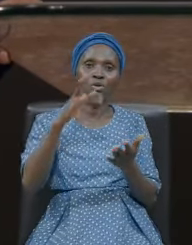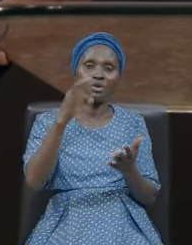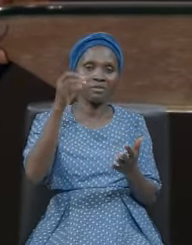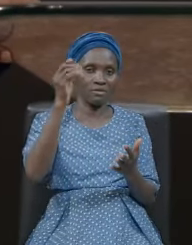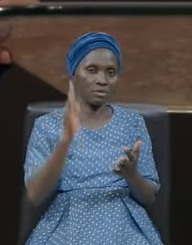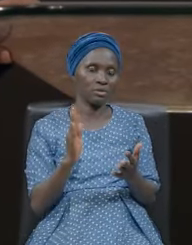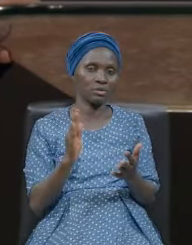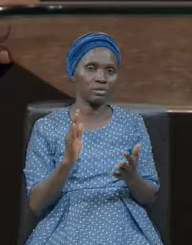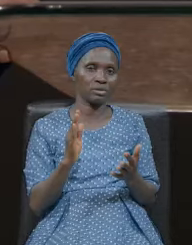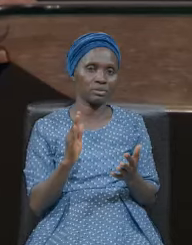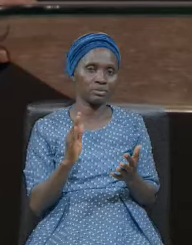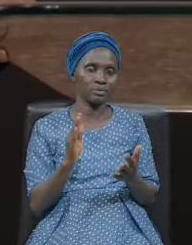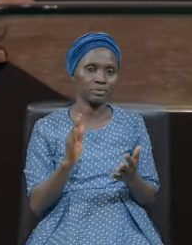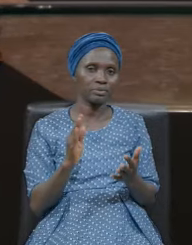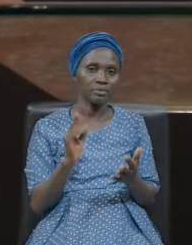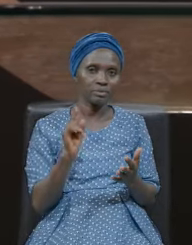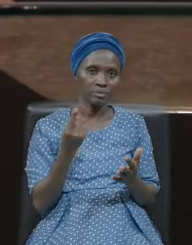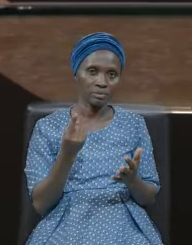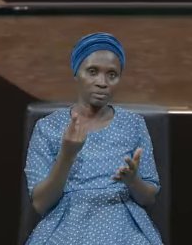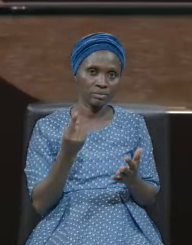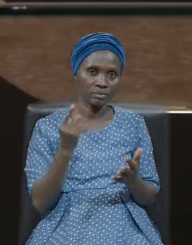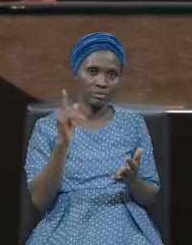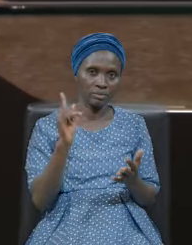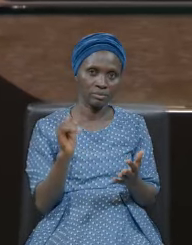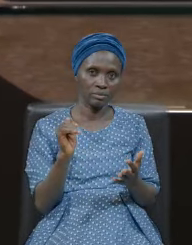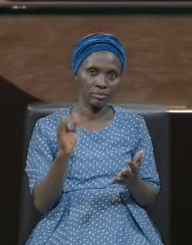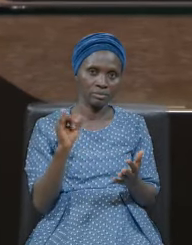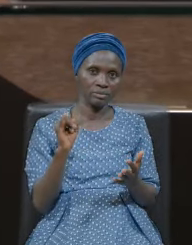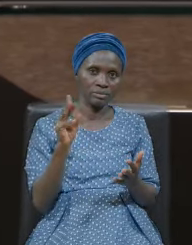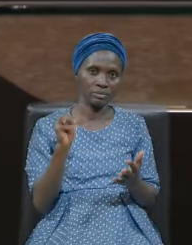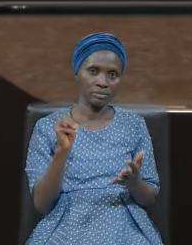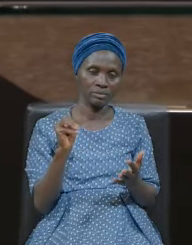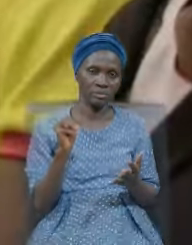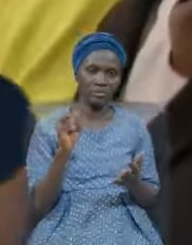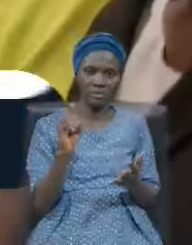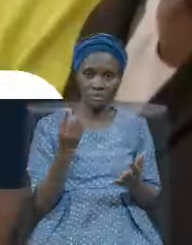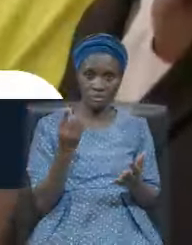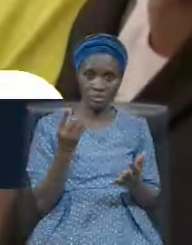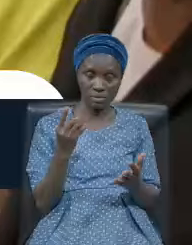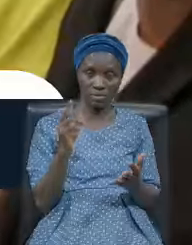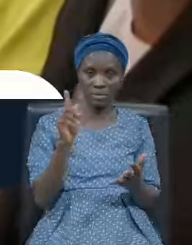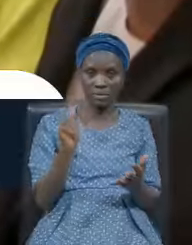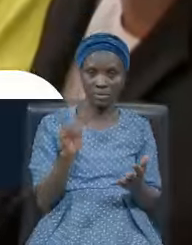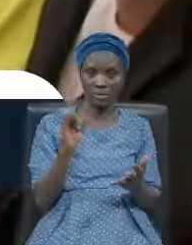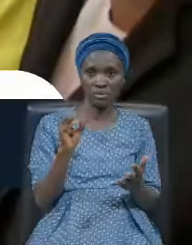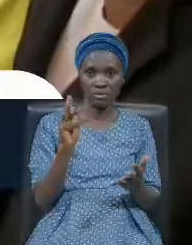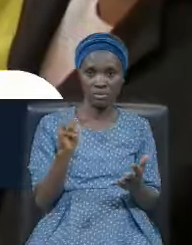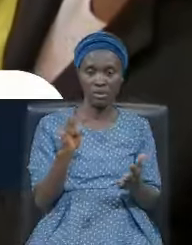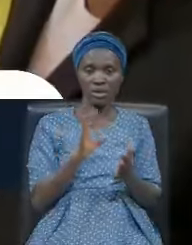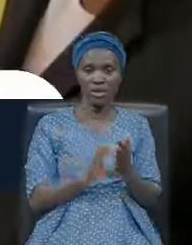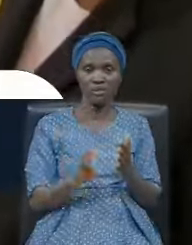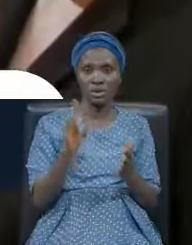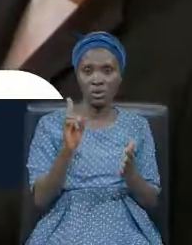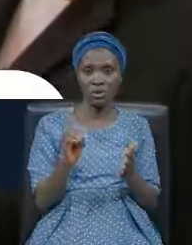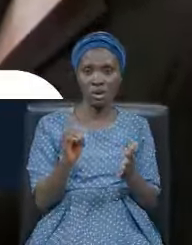God. 1 Timothy chapter 1, reading from verse 14. In 1 Timothy chapter